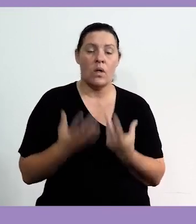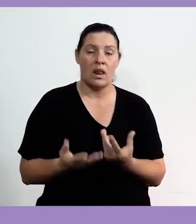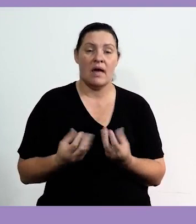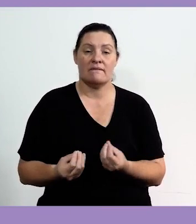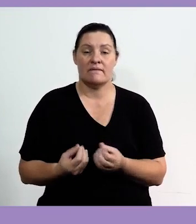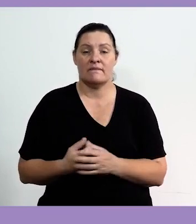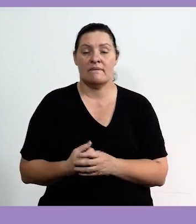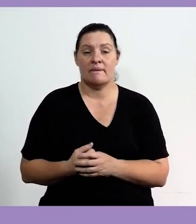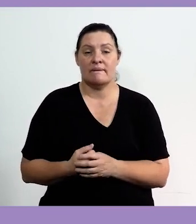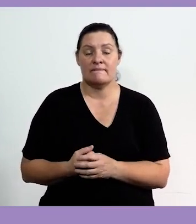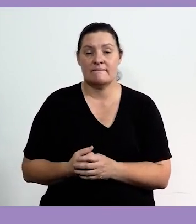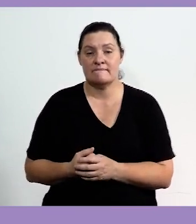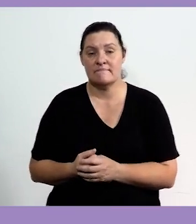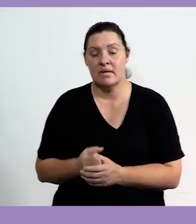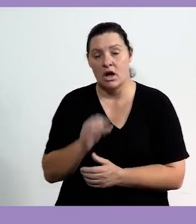we are going to say